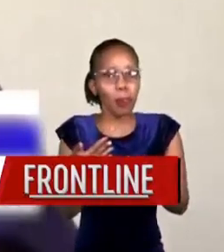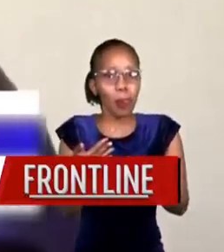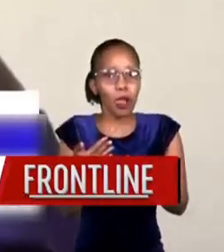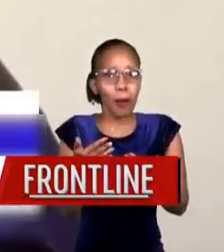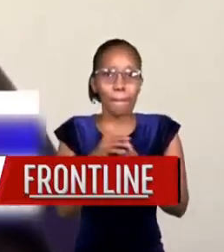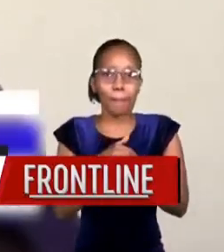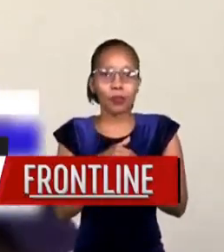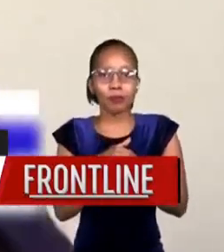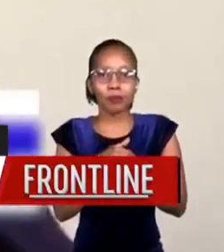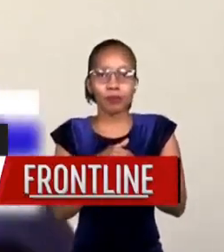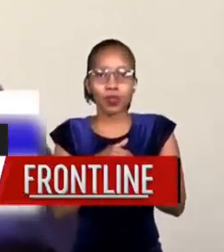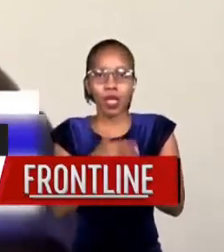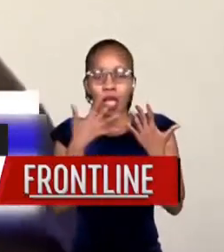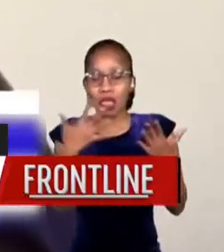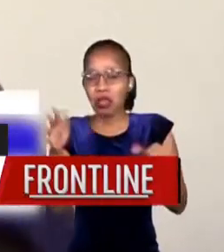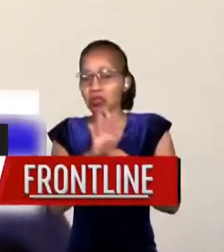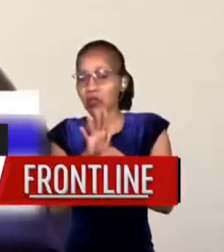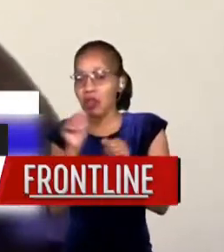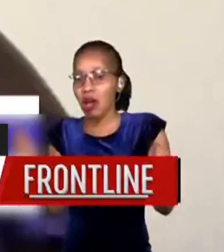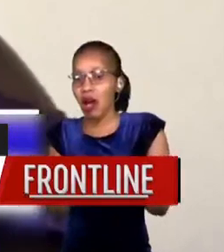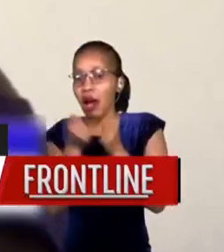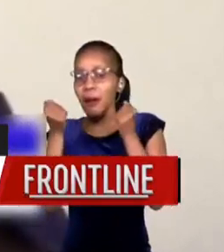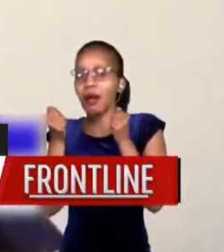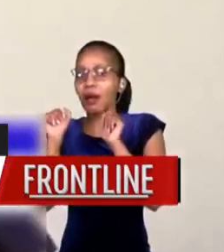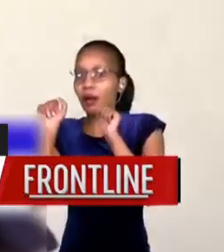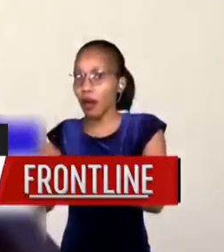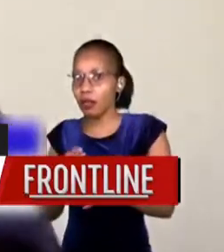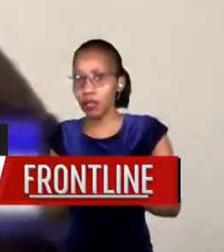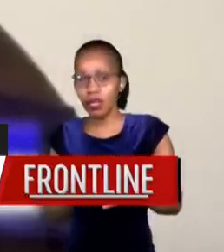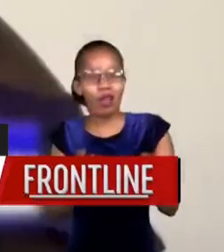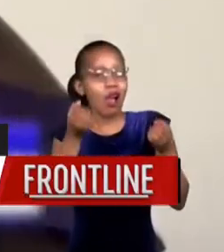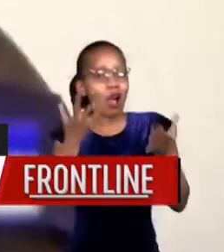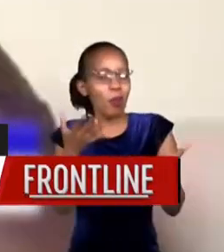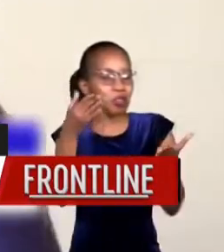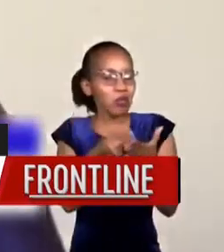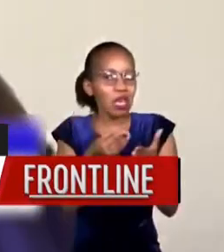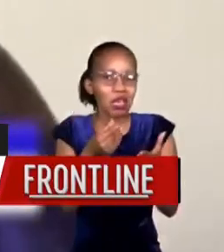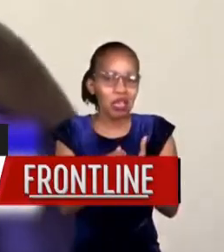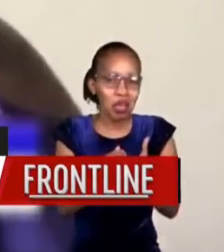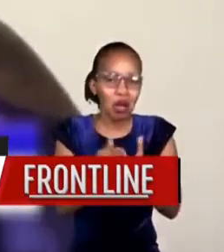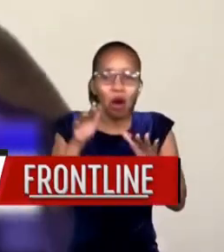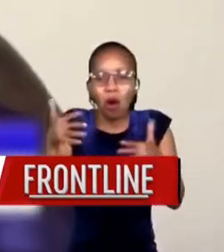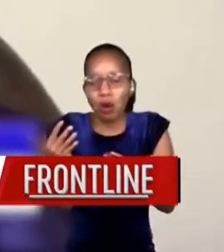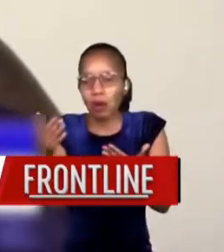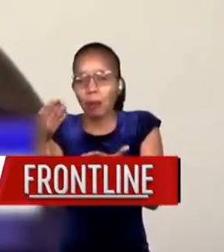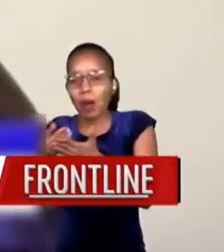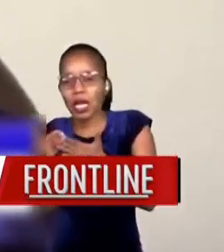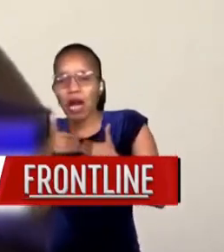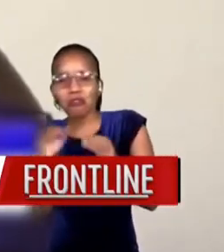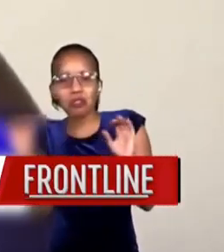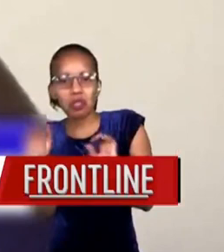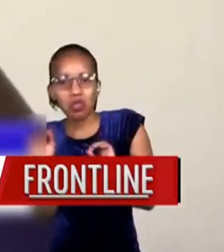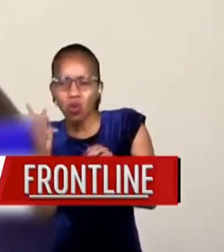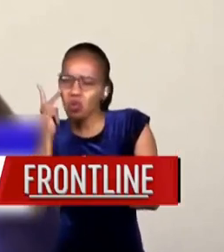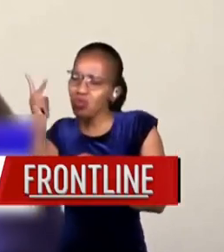it's a consequence of many things. Your upbringing, how much money you've had or not had, how you've seen